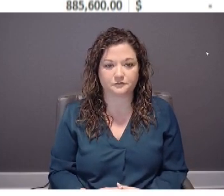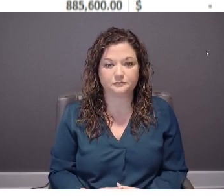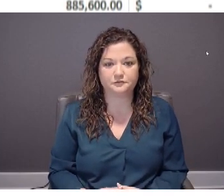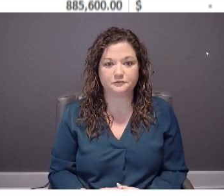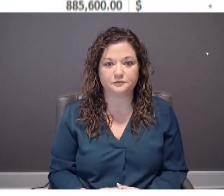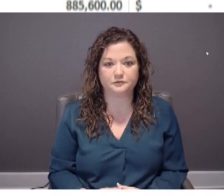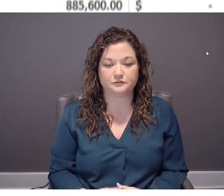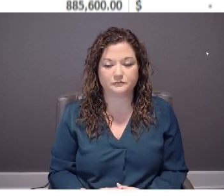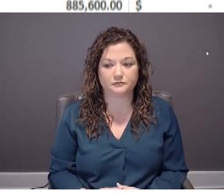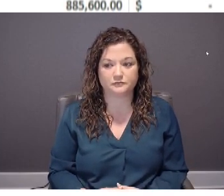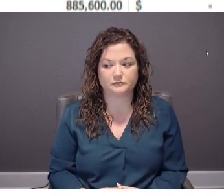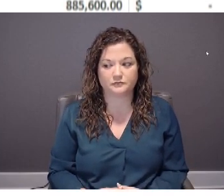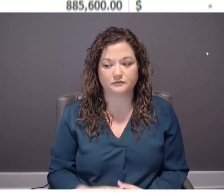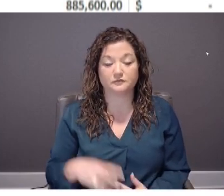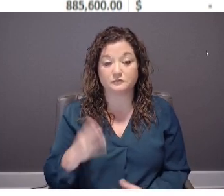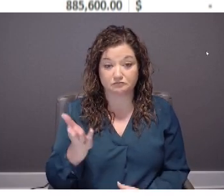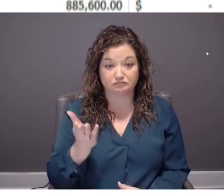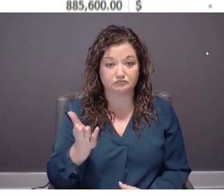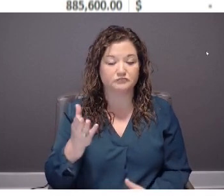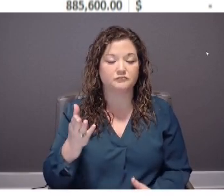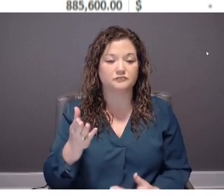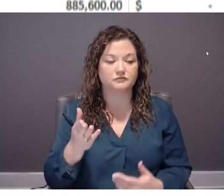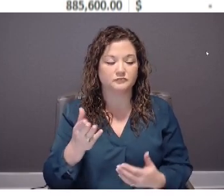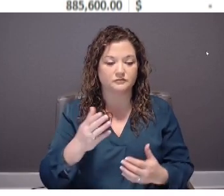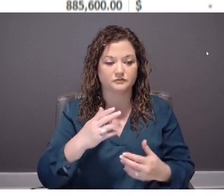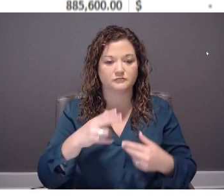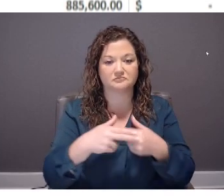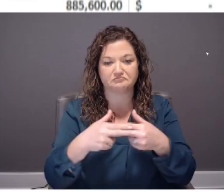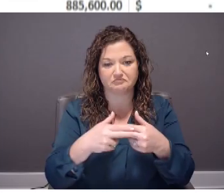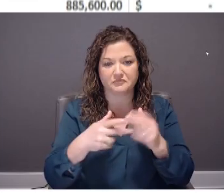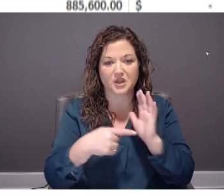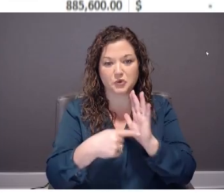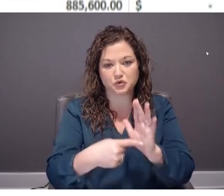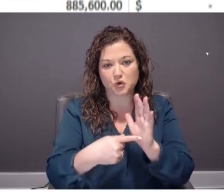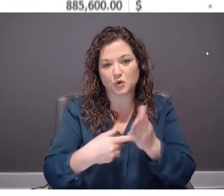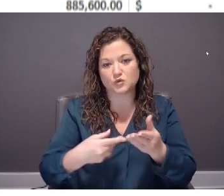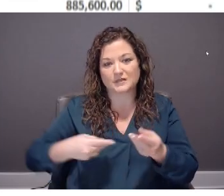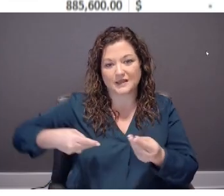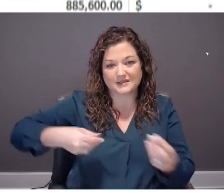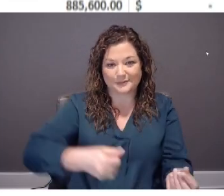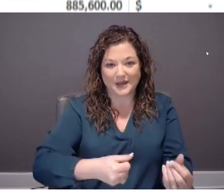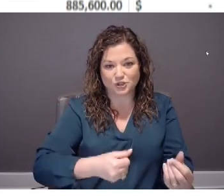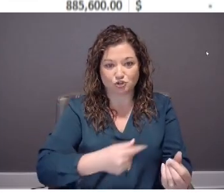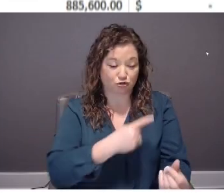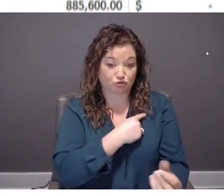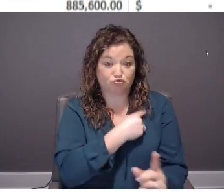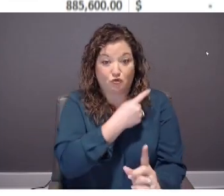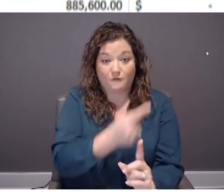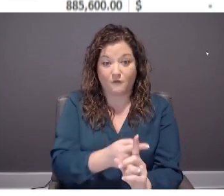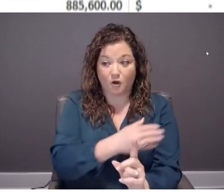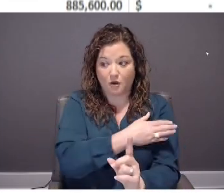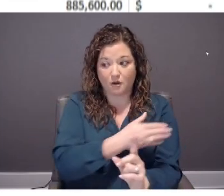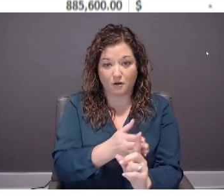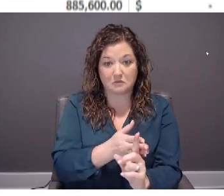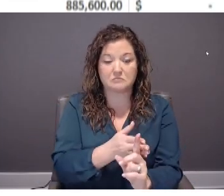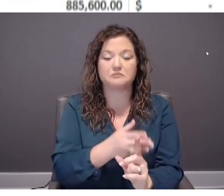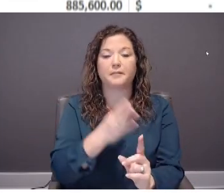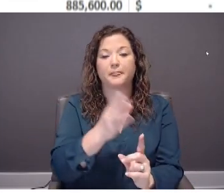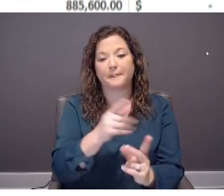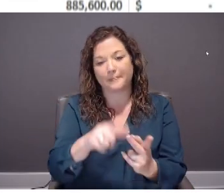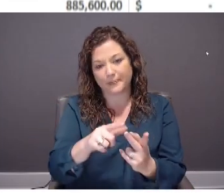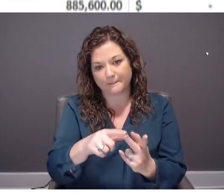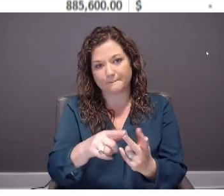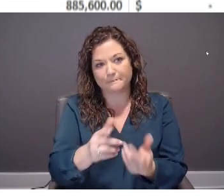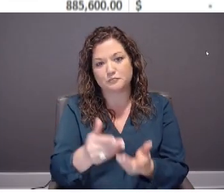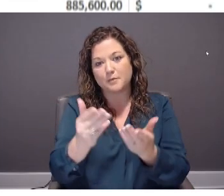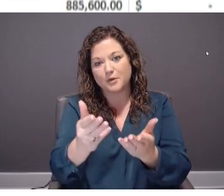Here's a chart that shows our expenditures to date, which those proposed reallocations, those amendments